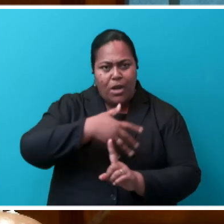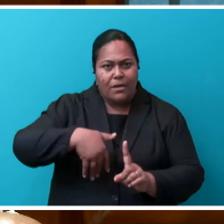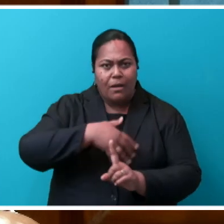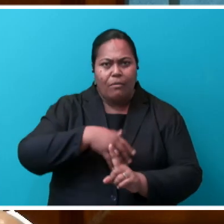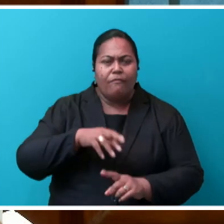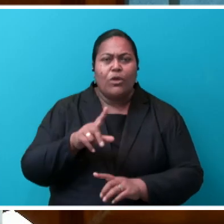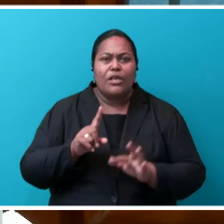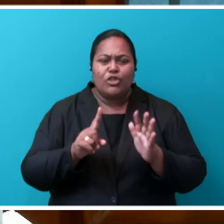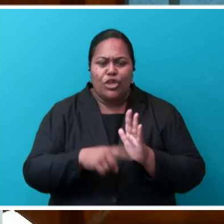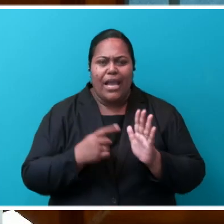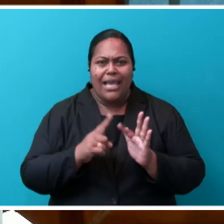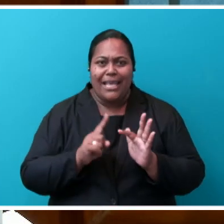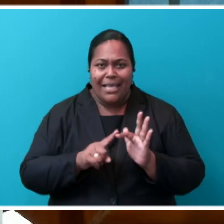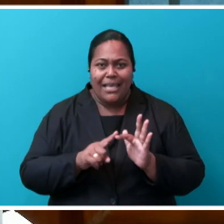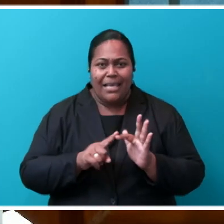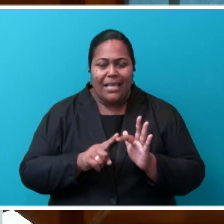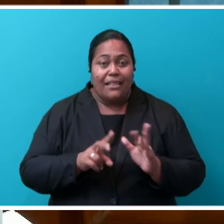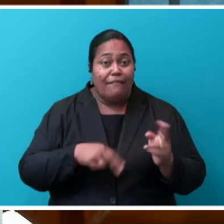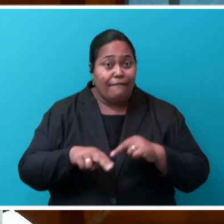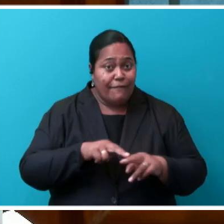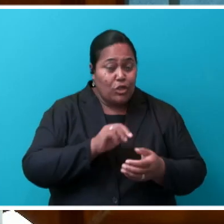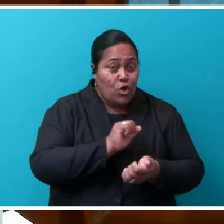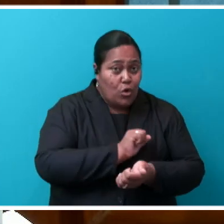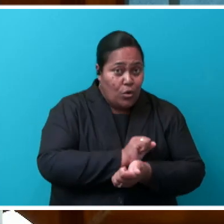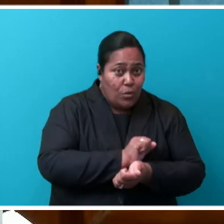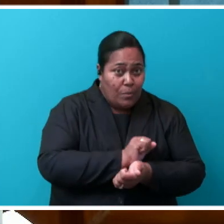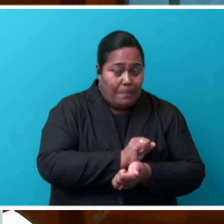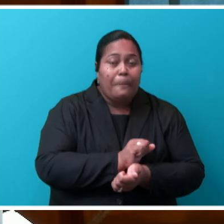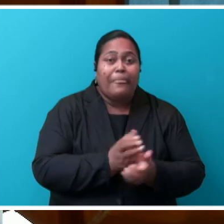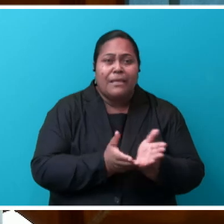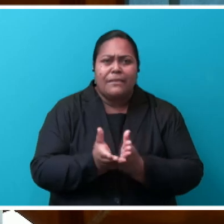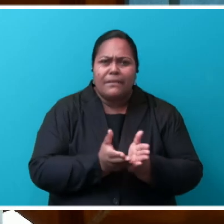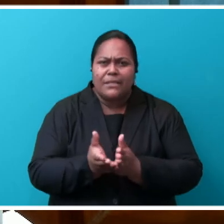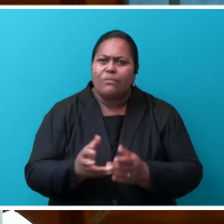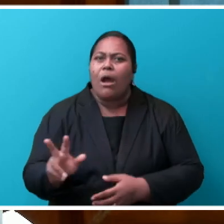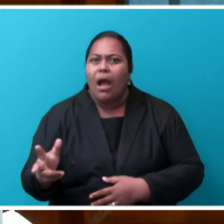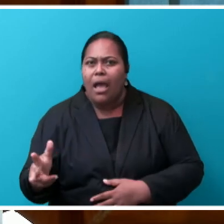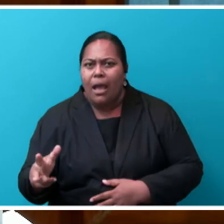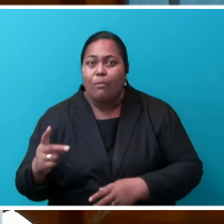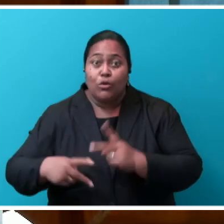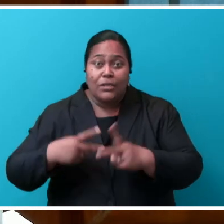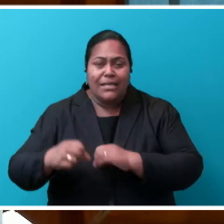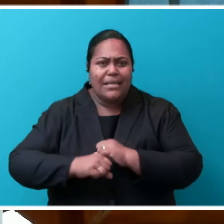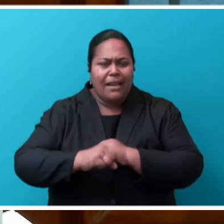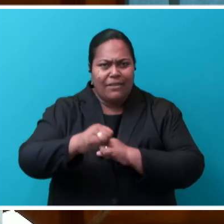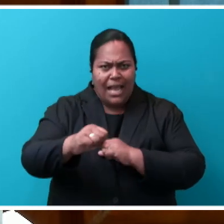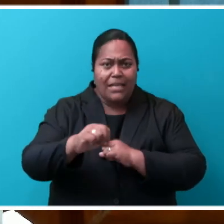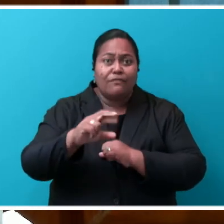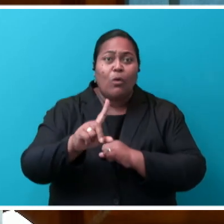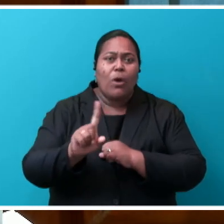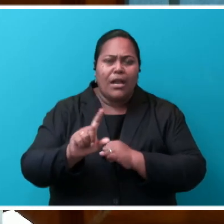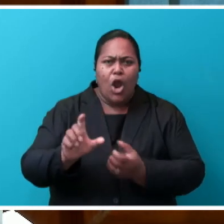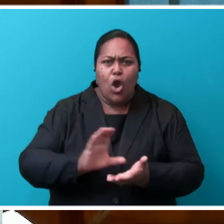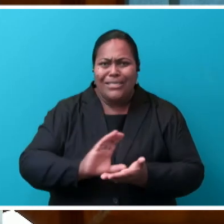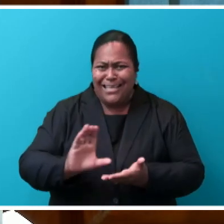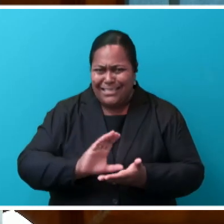JEE. The Fiji Correction Service adhered to the standard tendering process, including advertising for a consultancy to undertake